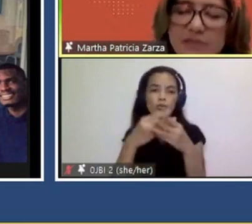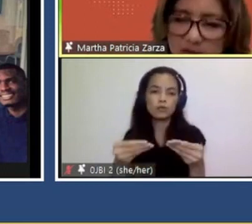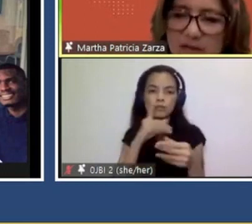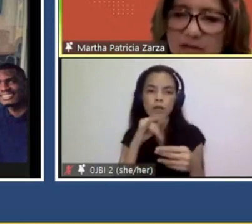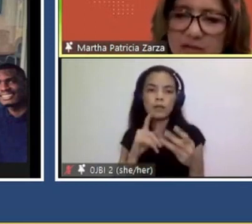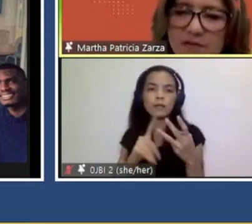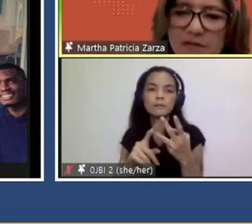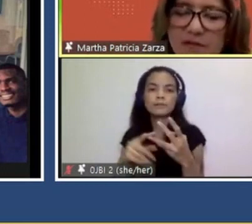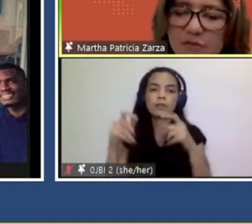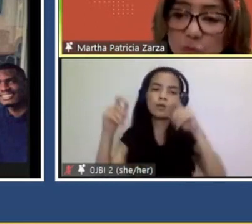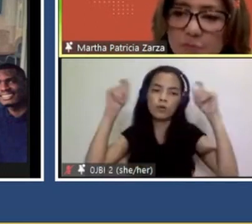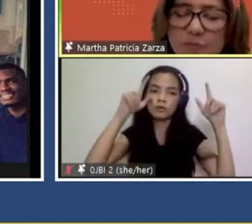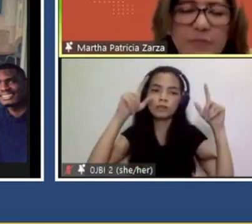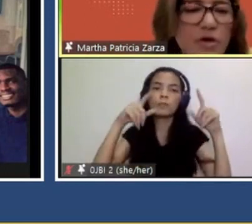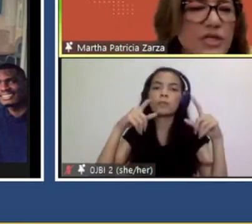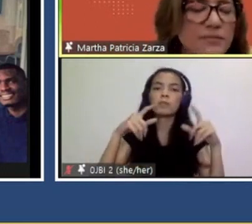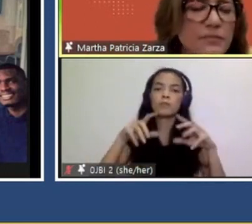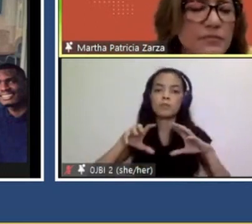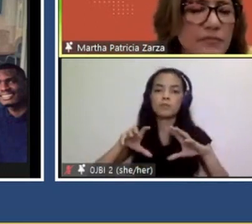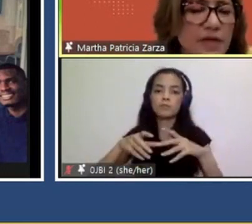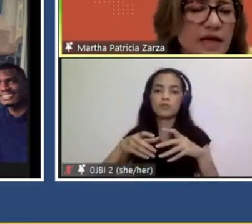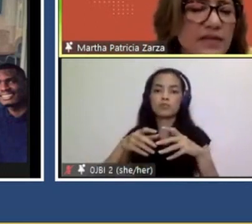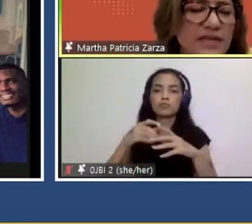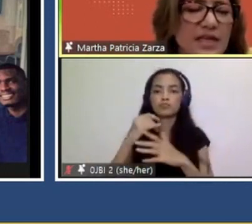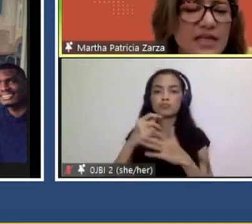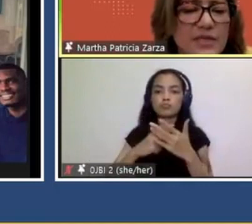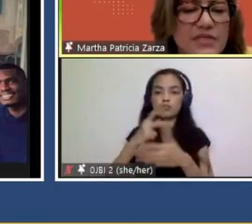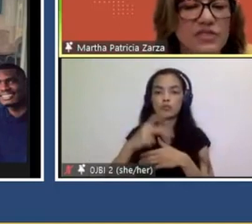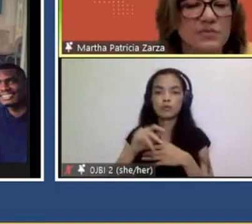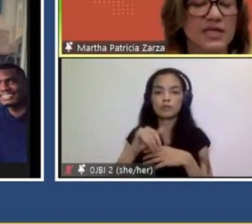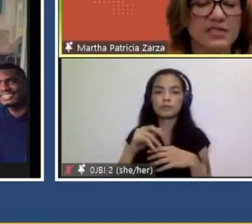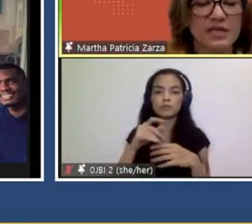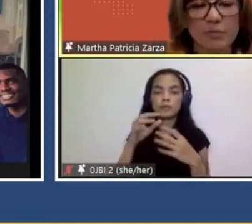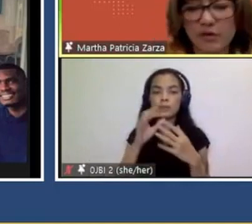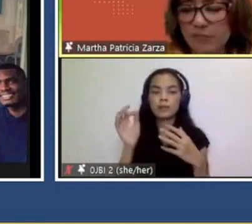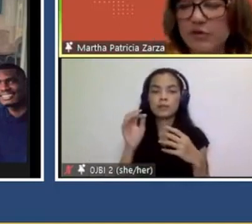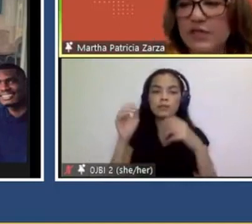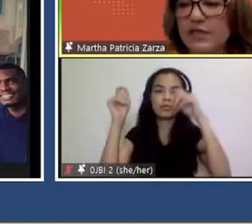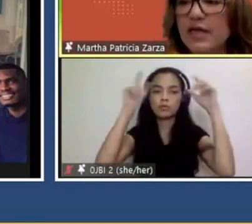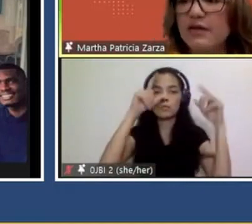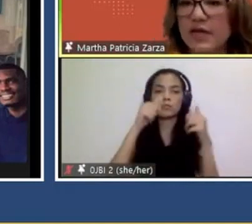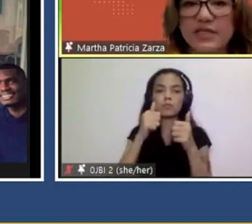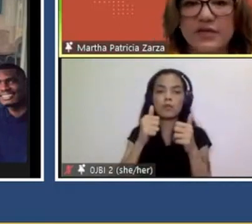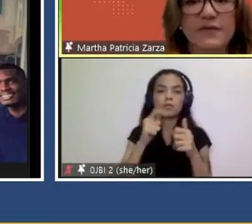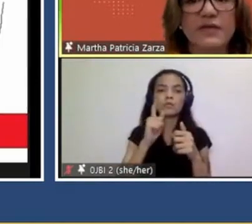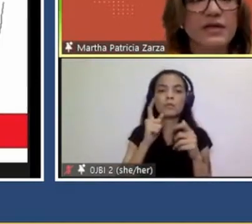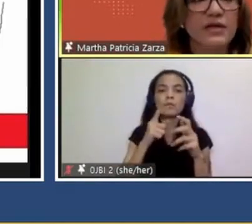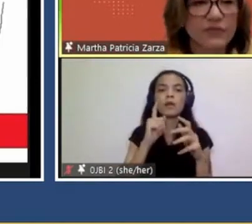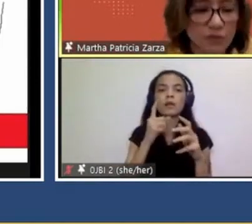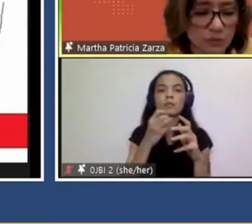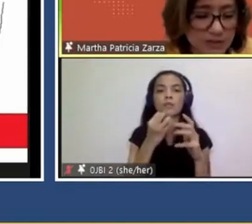It was a group project. And they select best concepts against a number of important